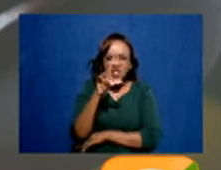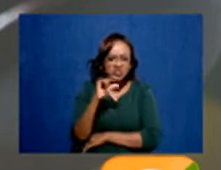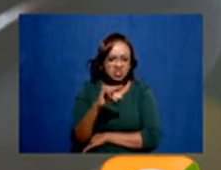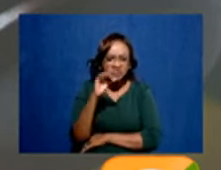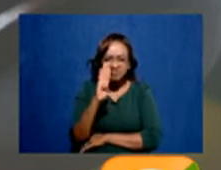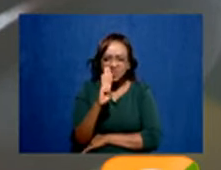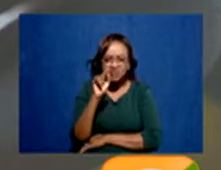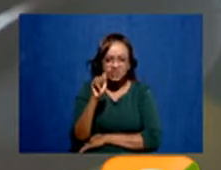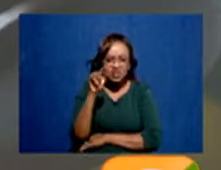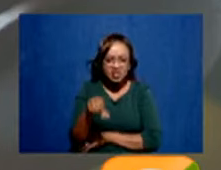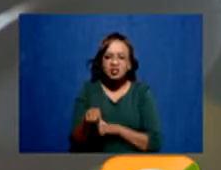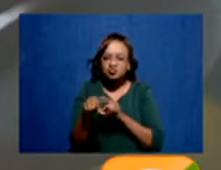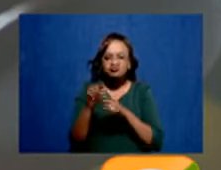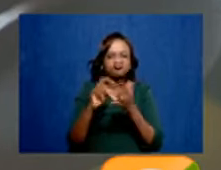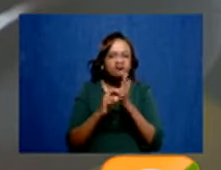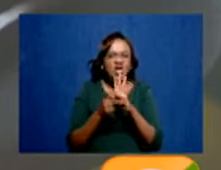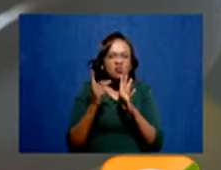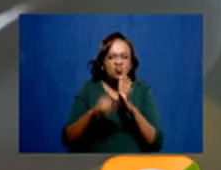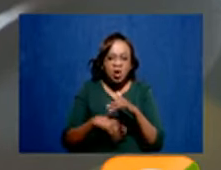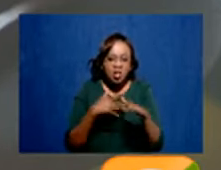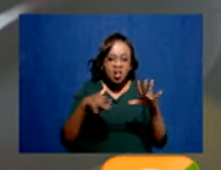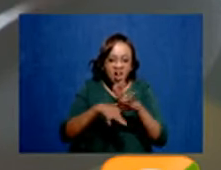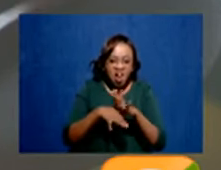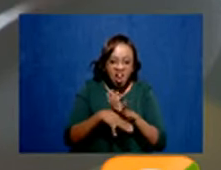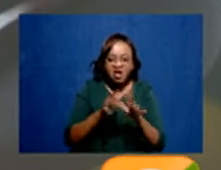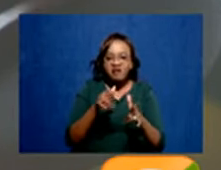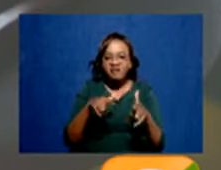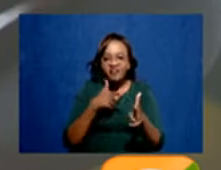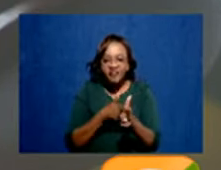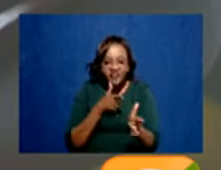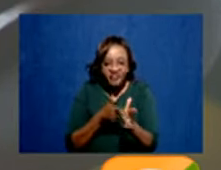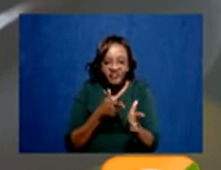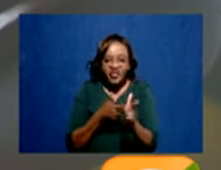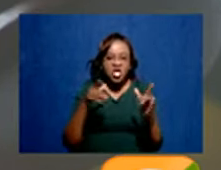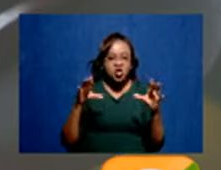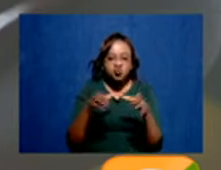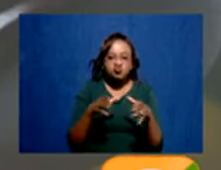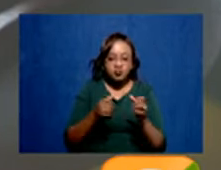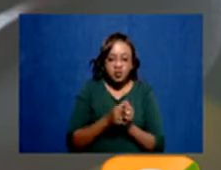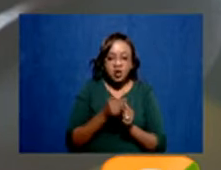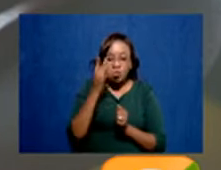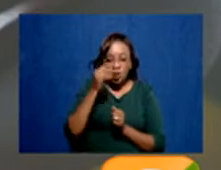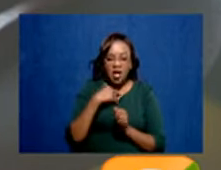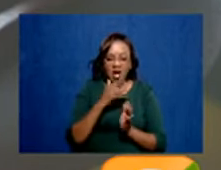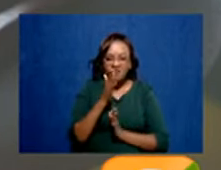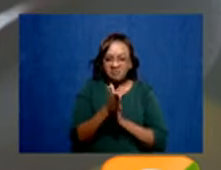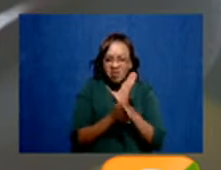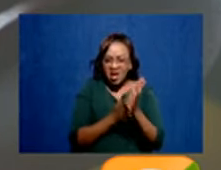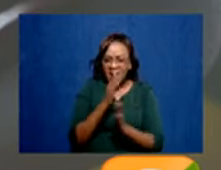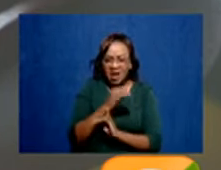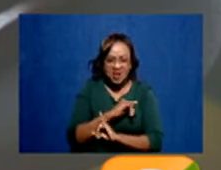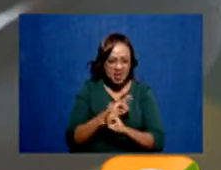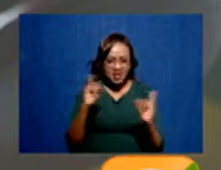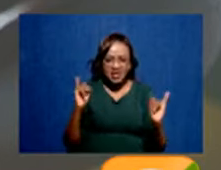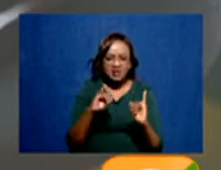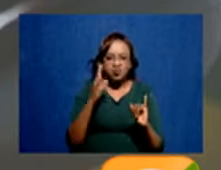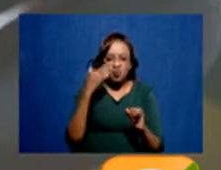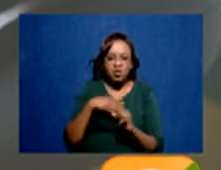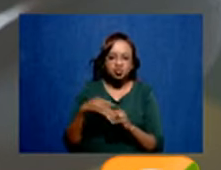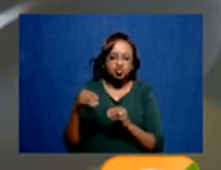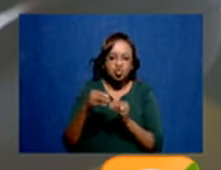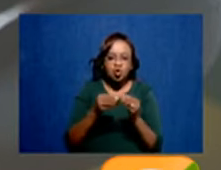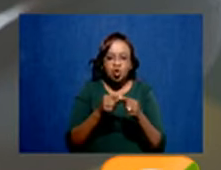the LGBTQ agenda in the country. The clergy claim that there has been a well-choreographed and well-financed plan to fight